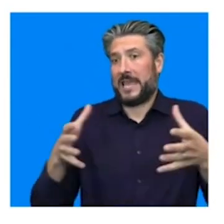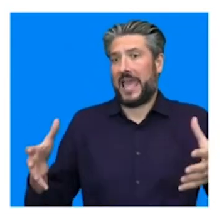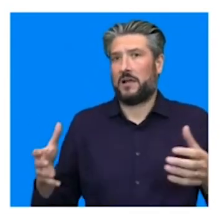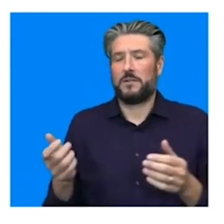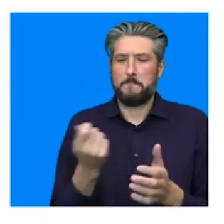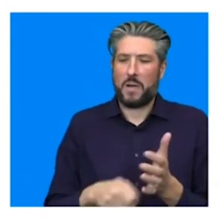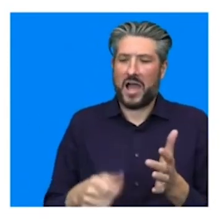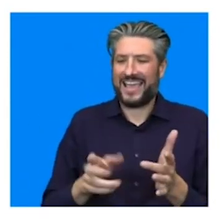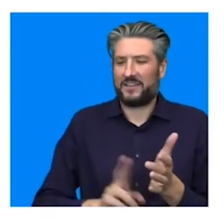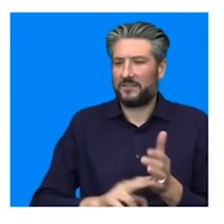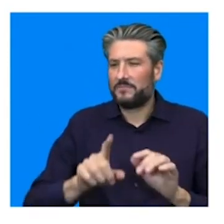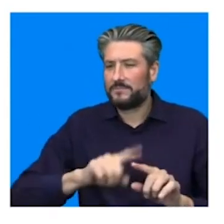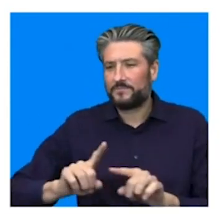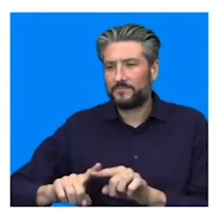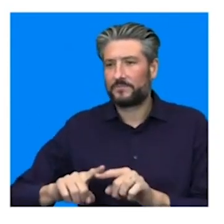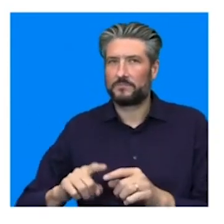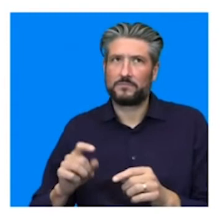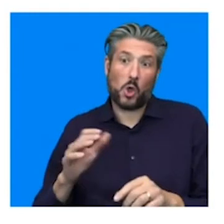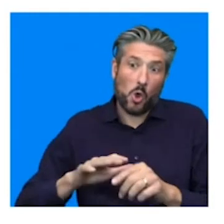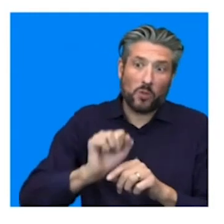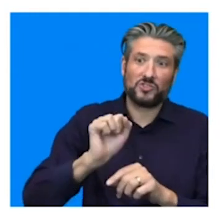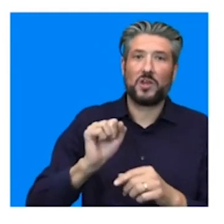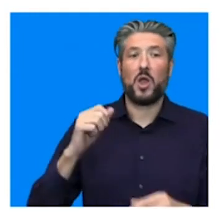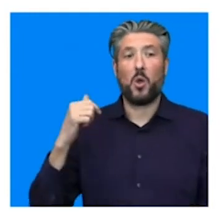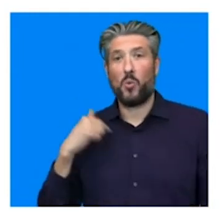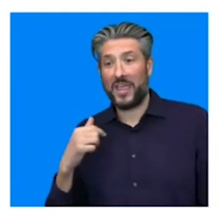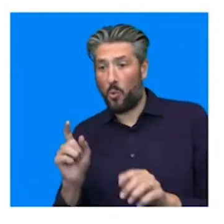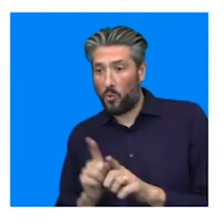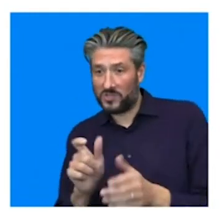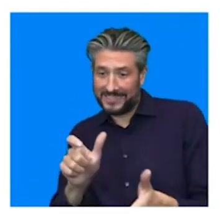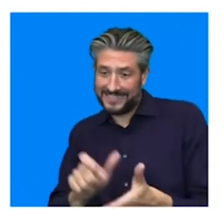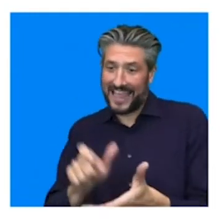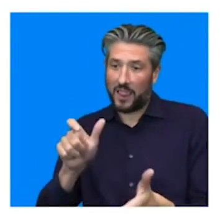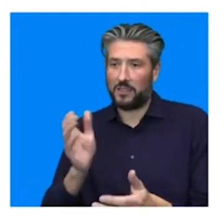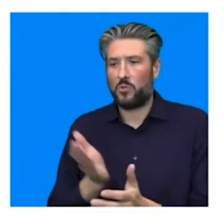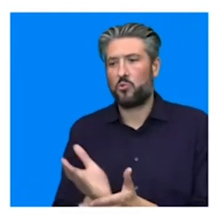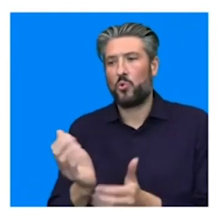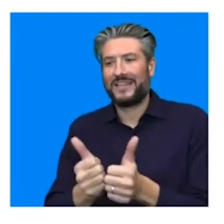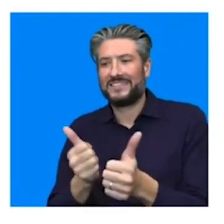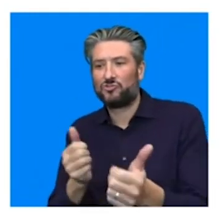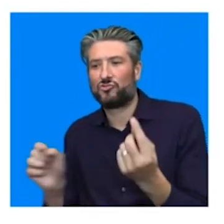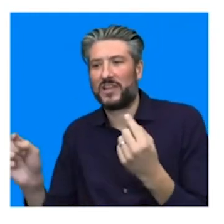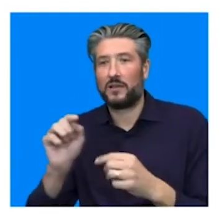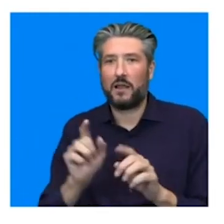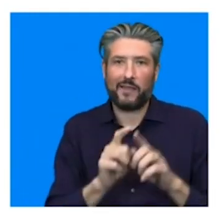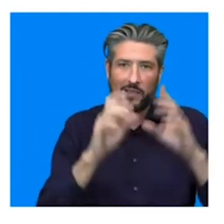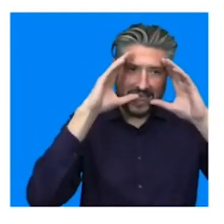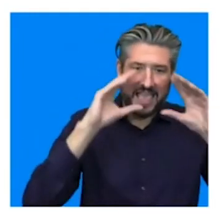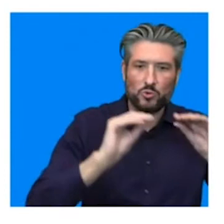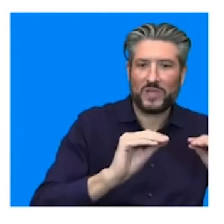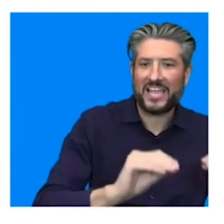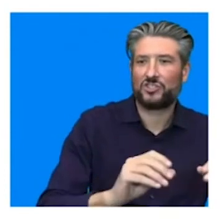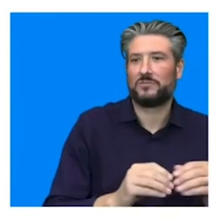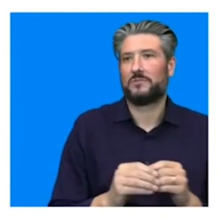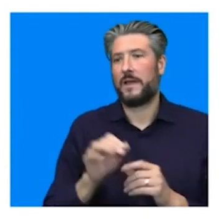and disability inclusion, but obviously we sell through industries, right? We have industry teams focused on education, on aviation,